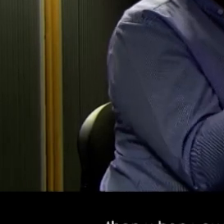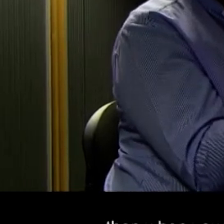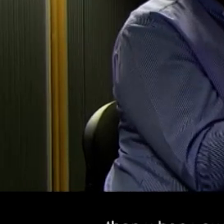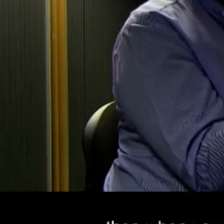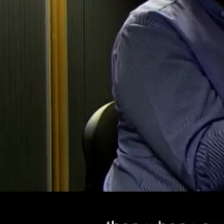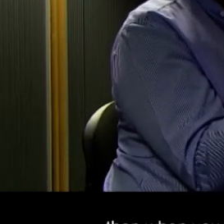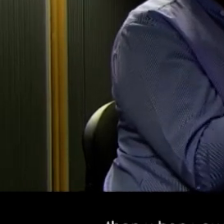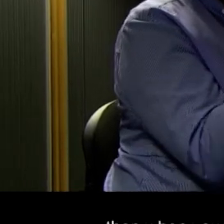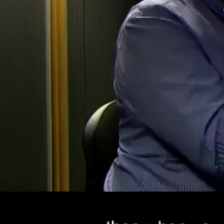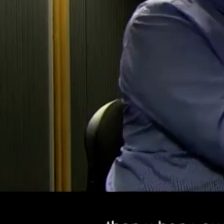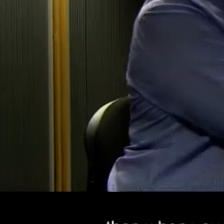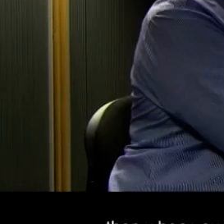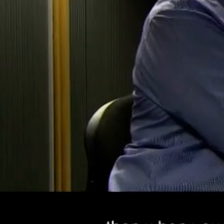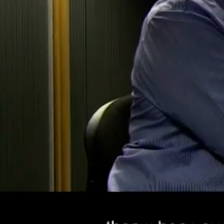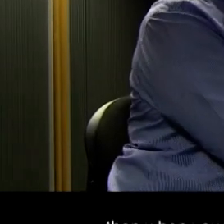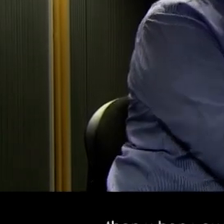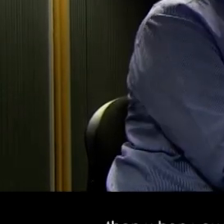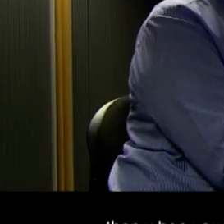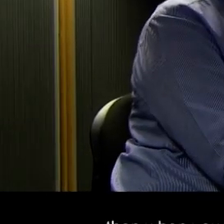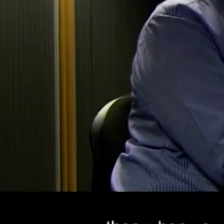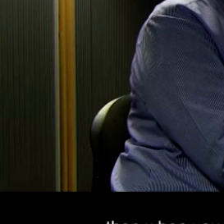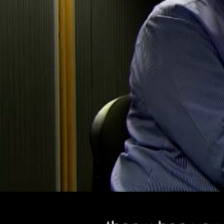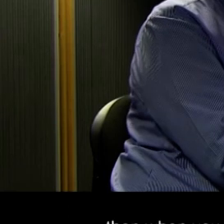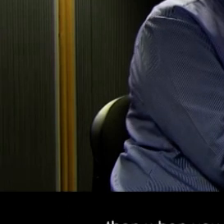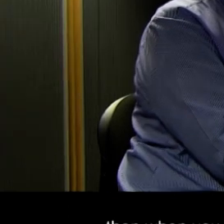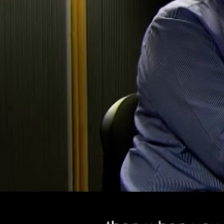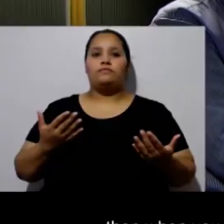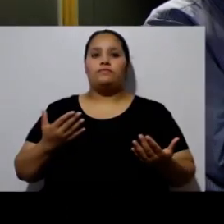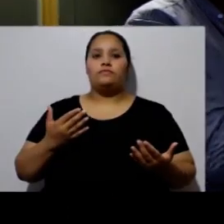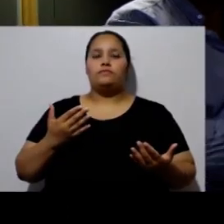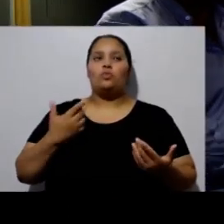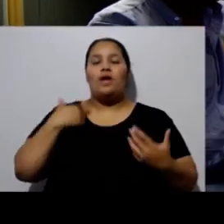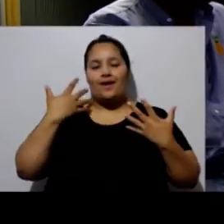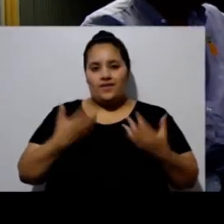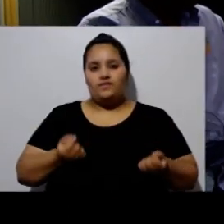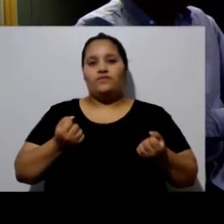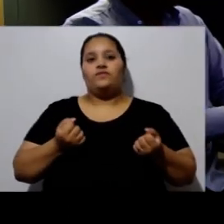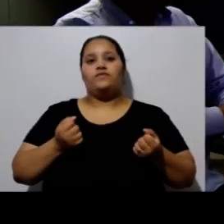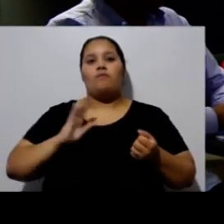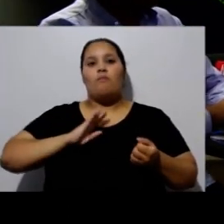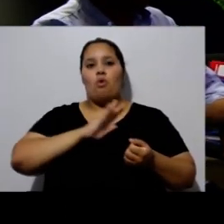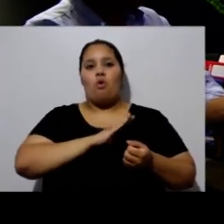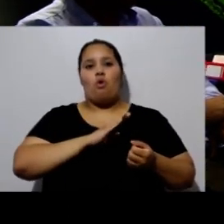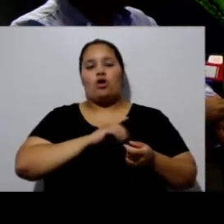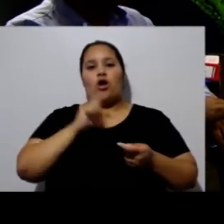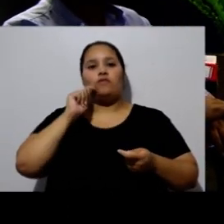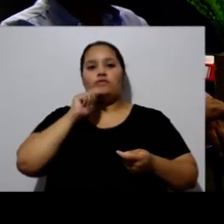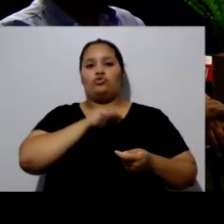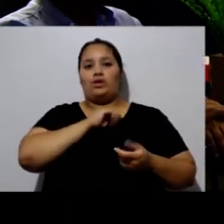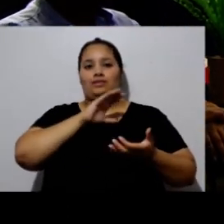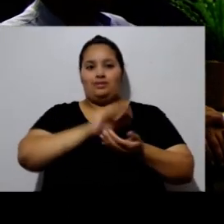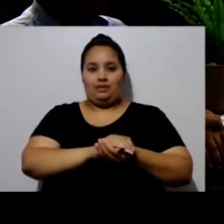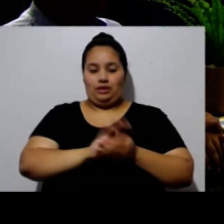to them, or do you communicate via the GEM when it comes to funding? Um, we have, um, we a board of trustees,